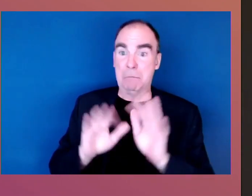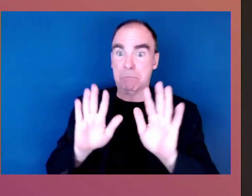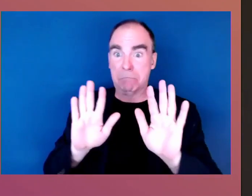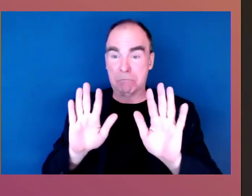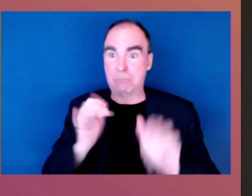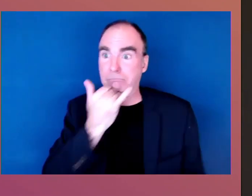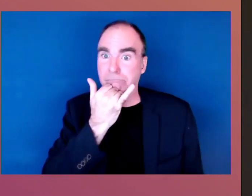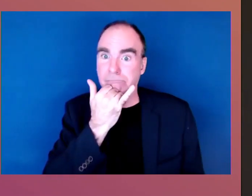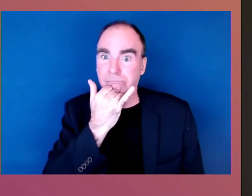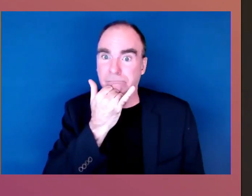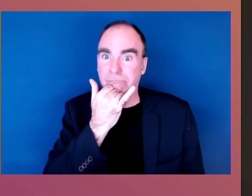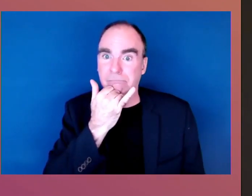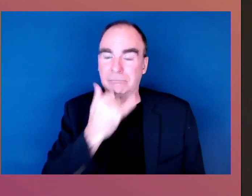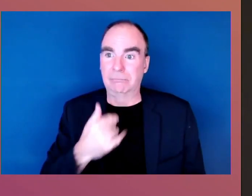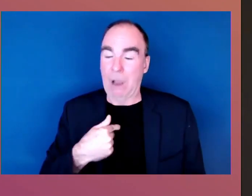smartphone.